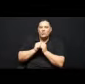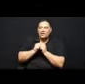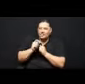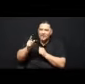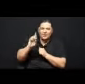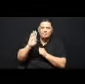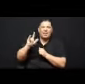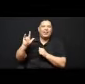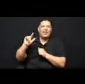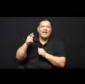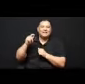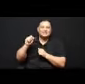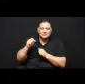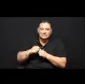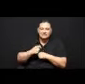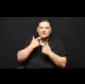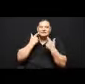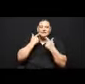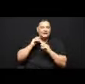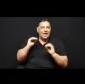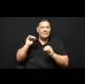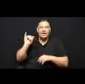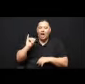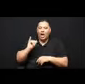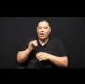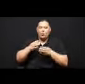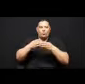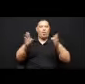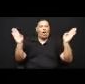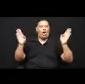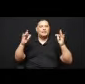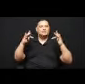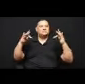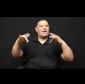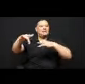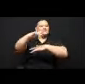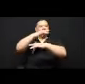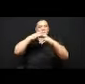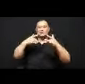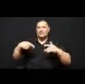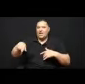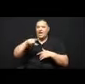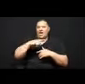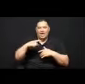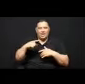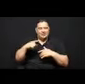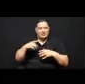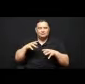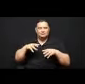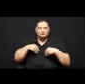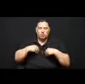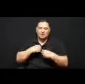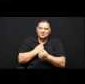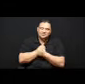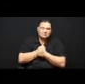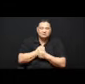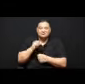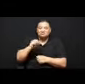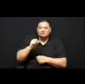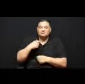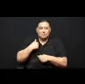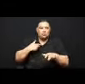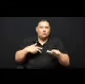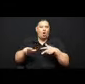the wide open spaces they collectively embrace. Yet, partner, I walked amongst them in my thrift